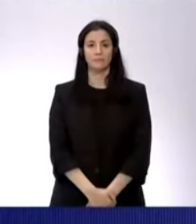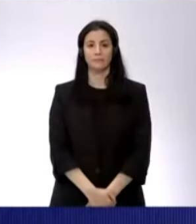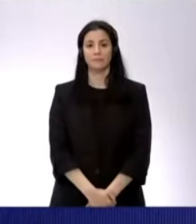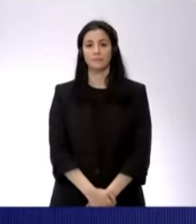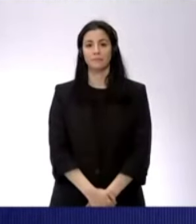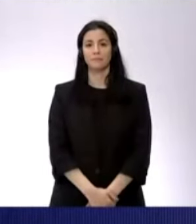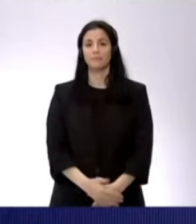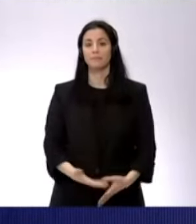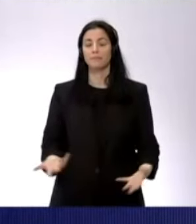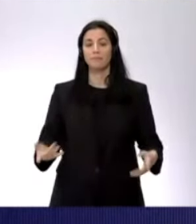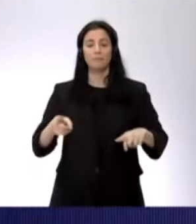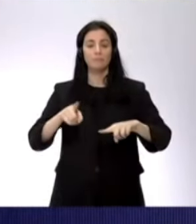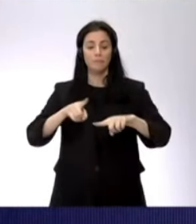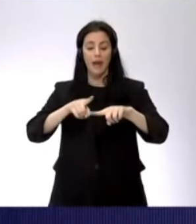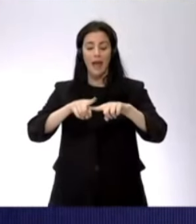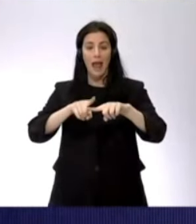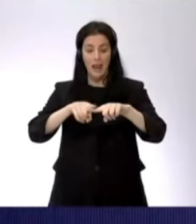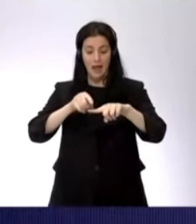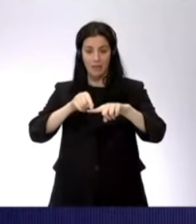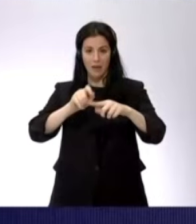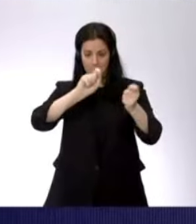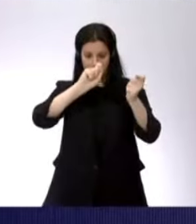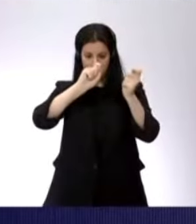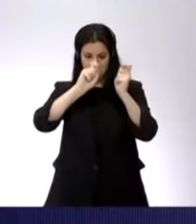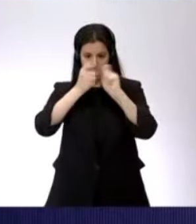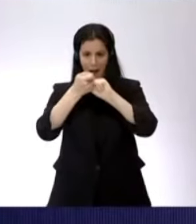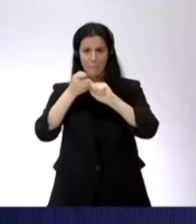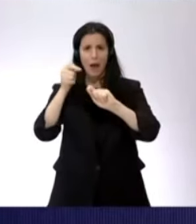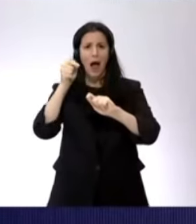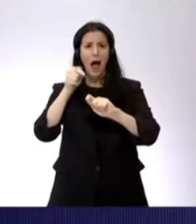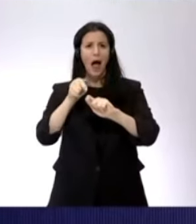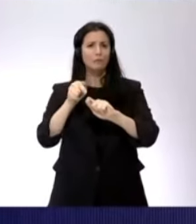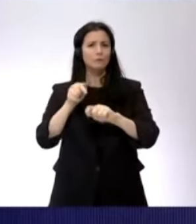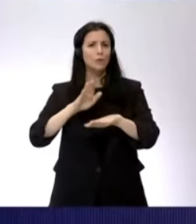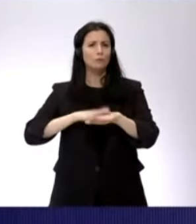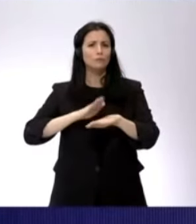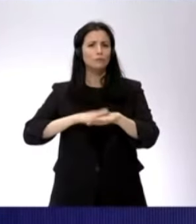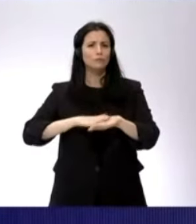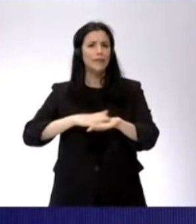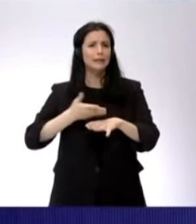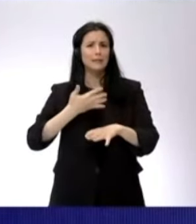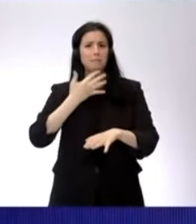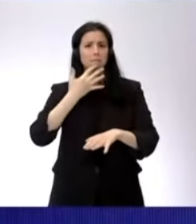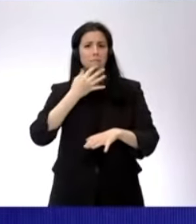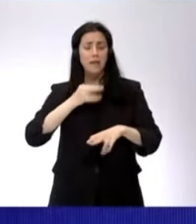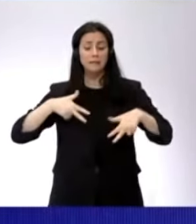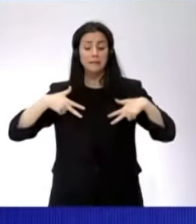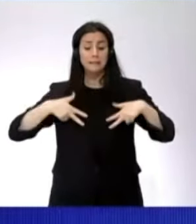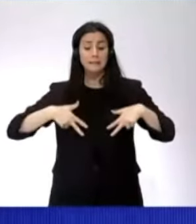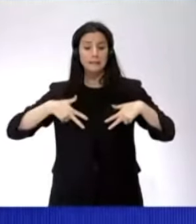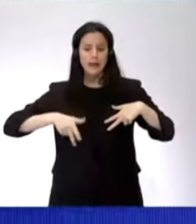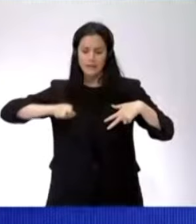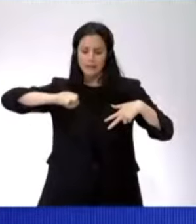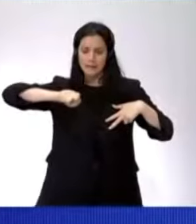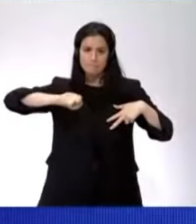has been leadership, courage, and trust to deliver on the things that